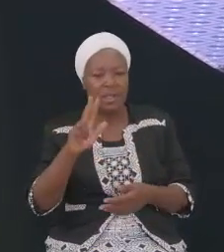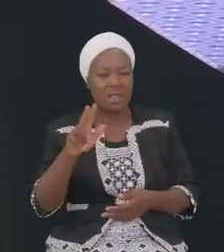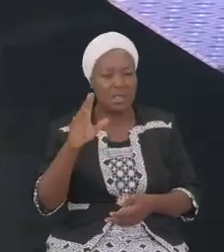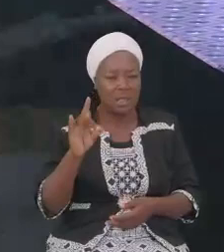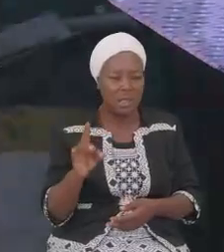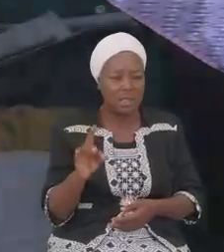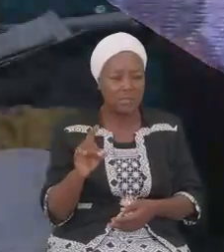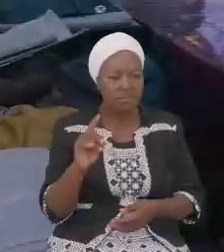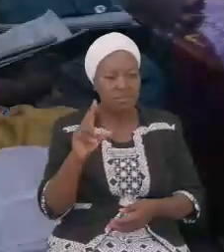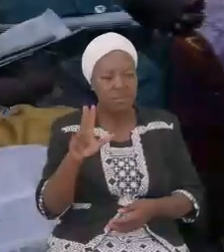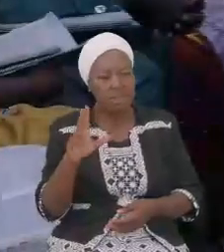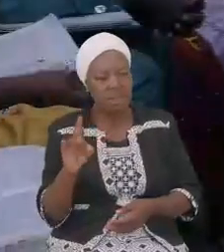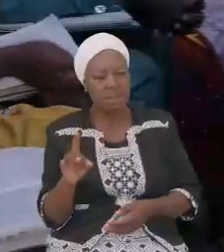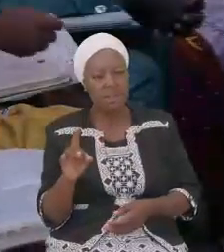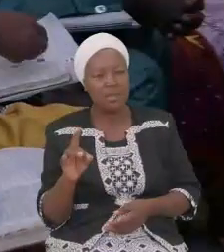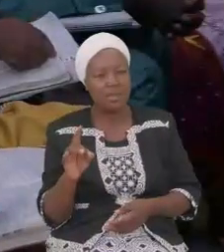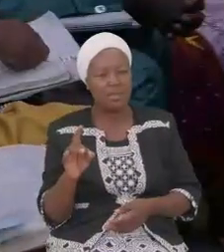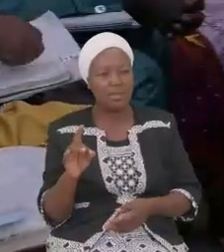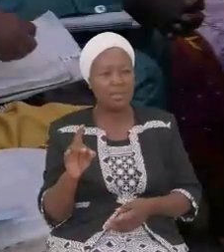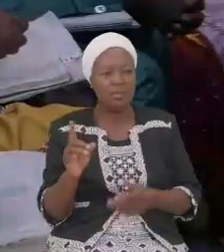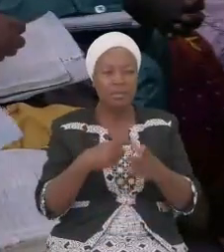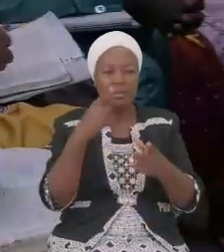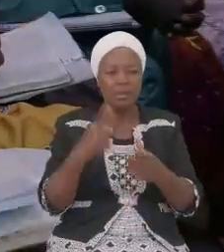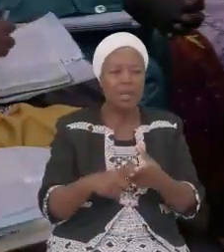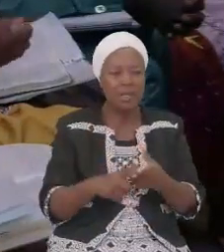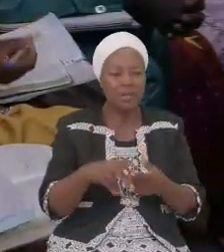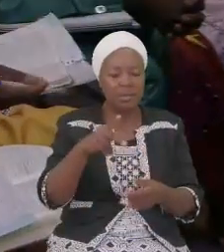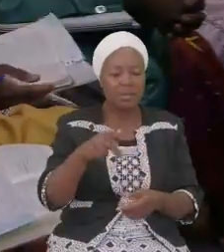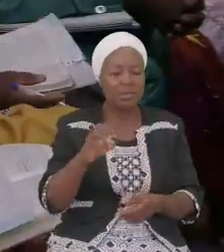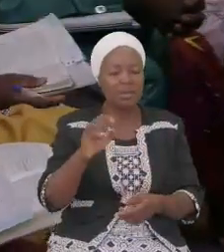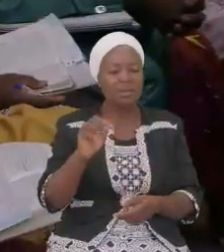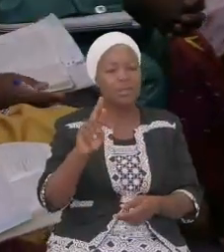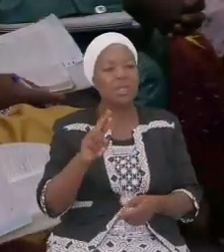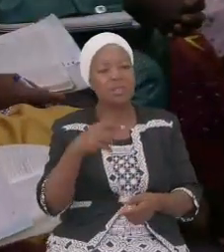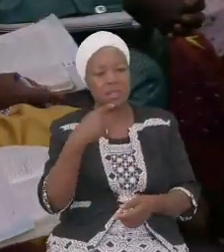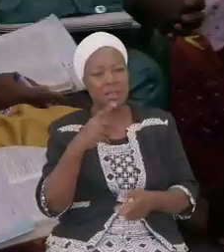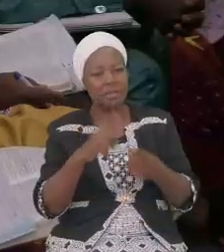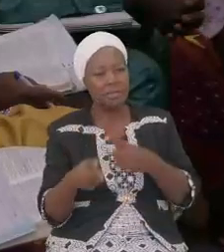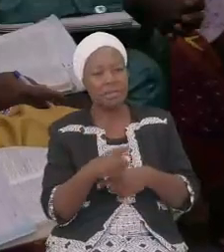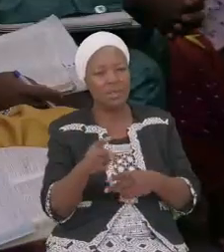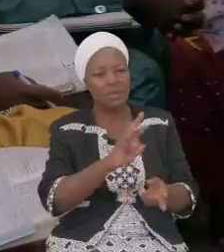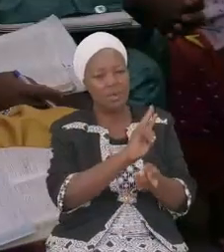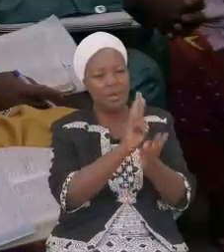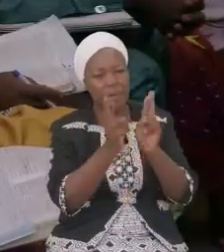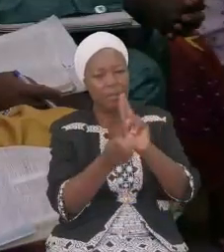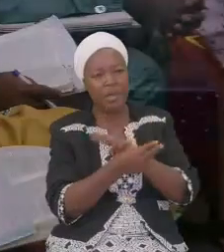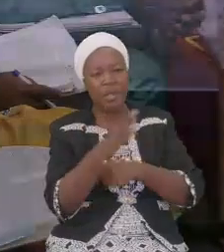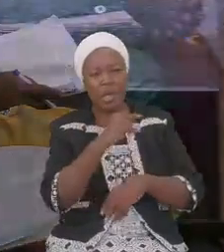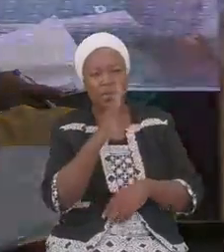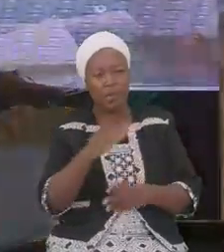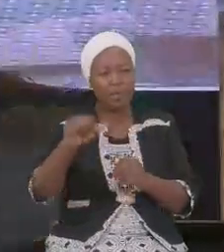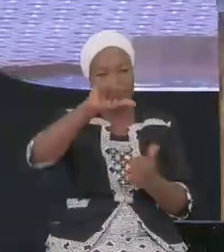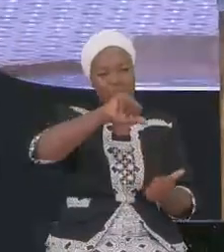38, we're told in verse 38, then Peter said unto them, repent and be